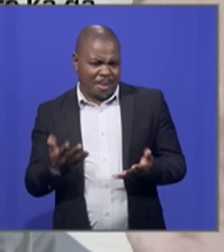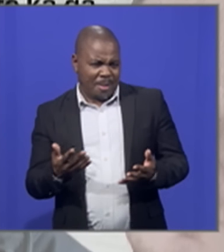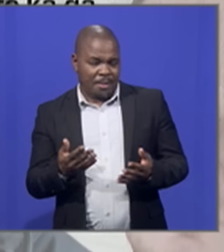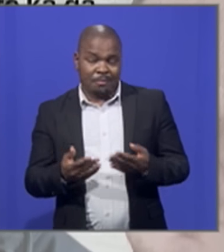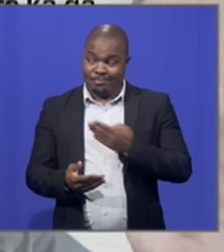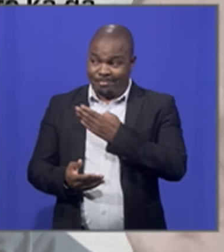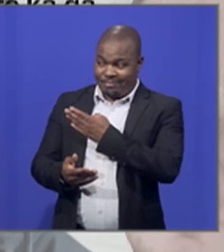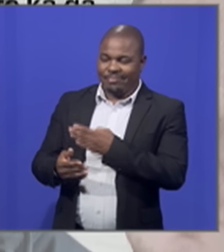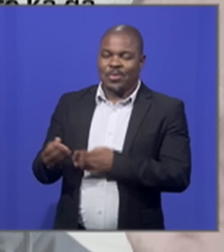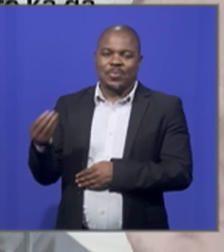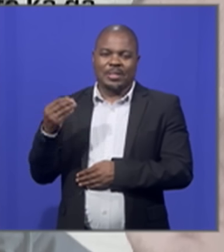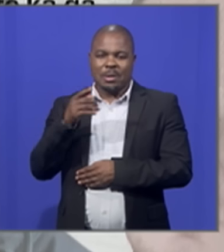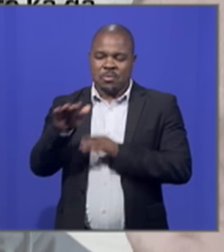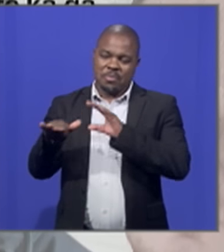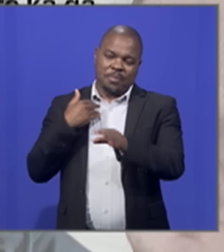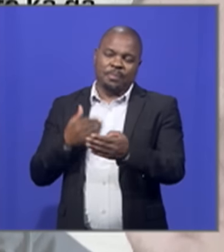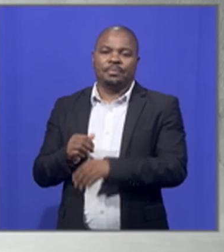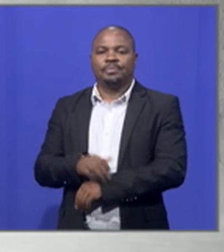a lena ke ao ka mokgwa wa WhatsApp.